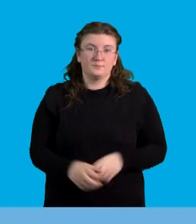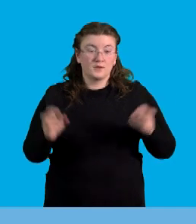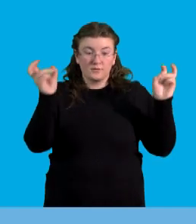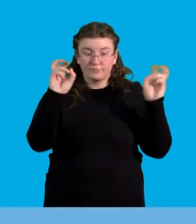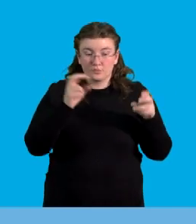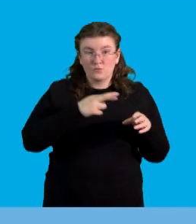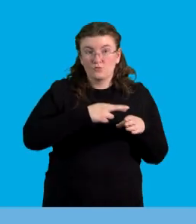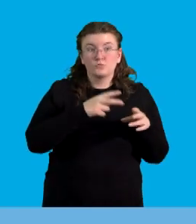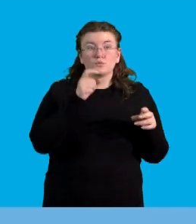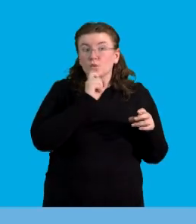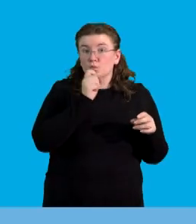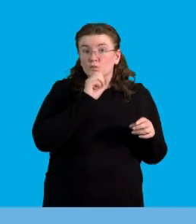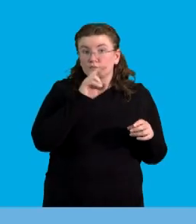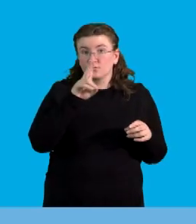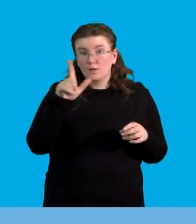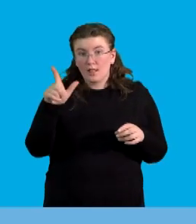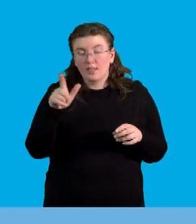is light,